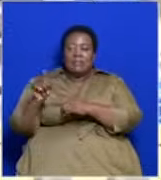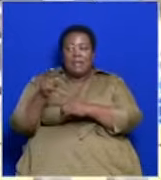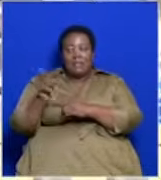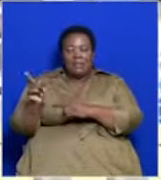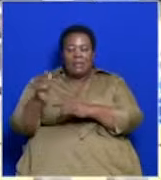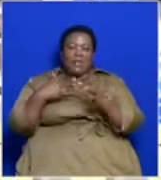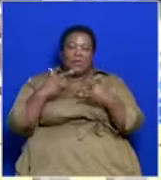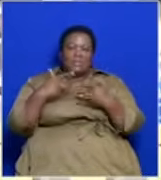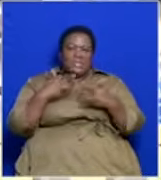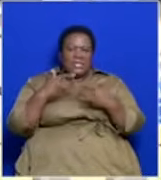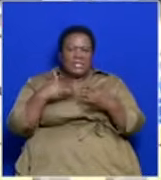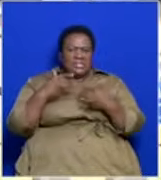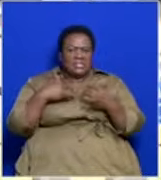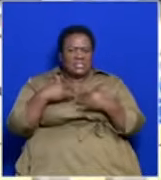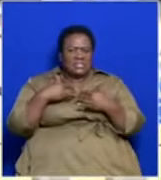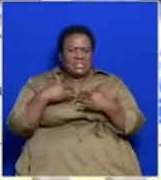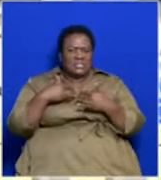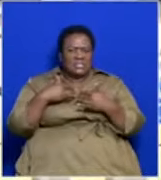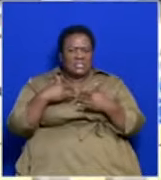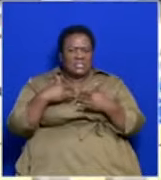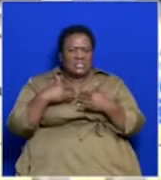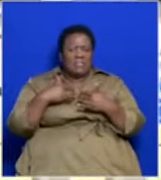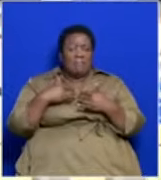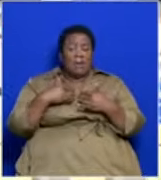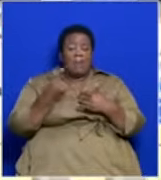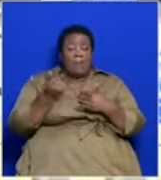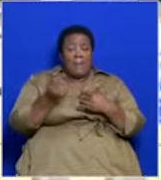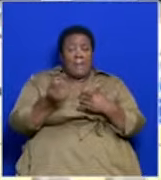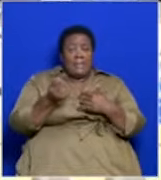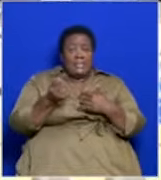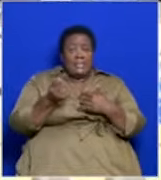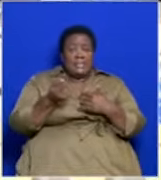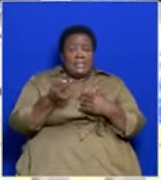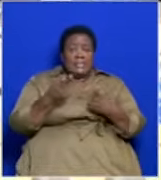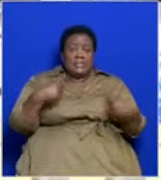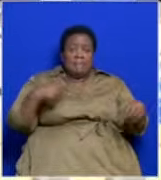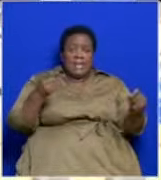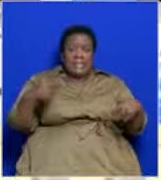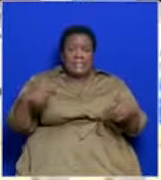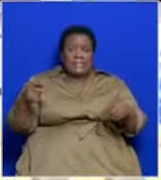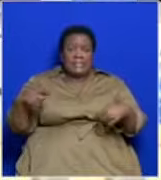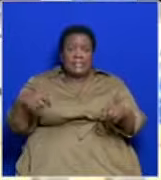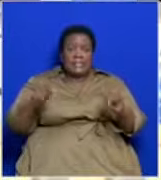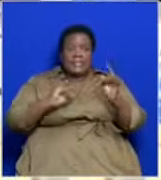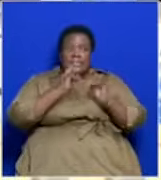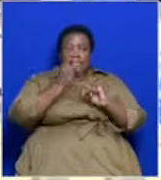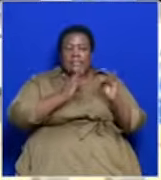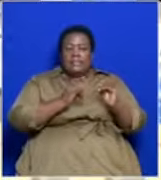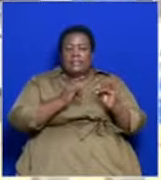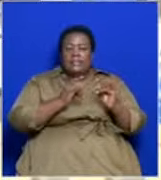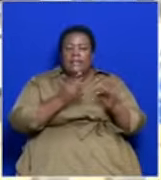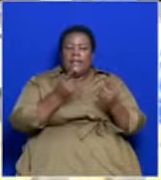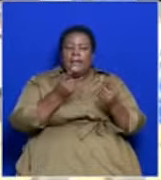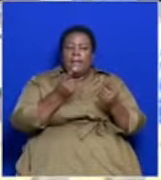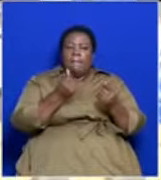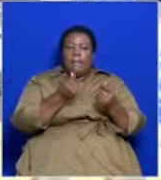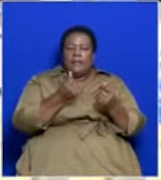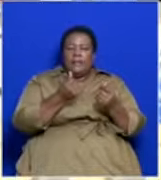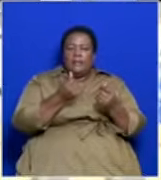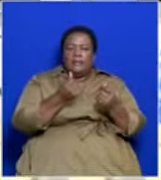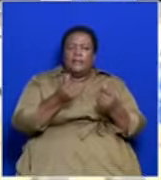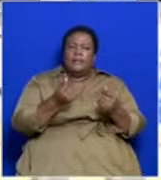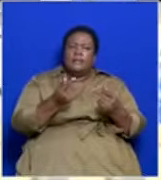the amount that was spent to register the city's money, 2,000 odds rand, that seemed to have been